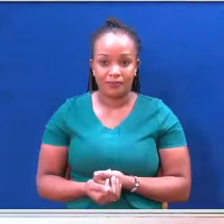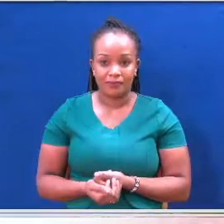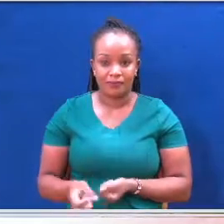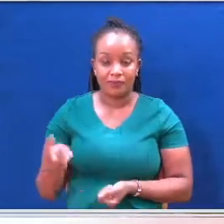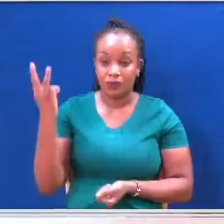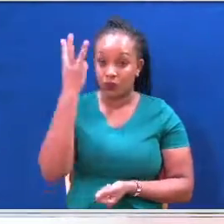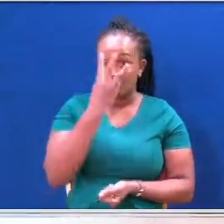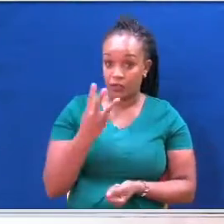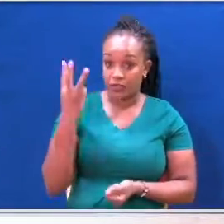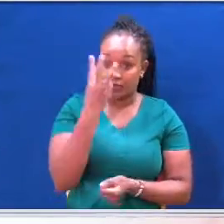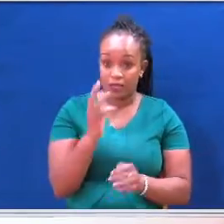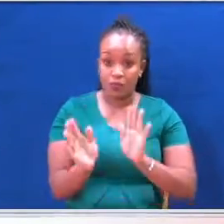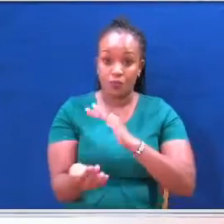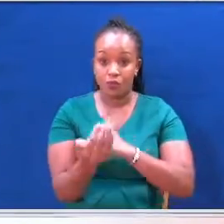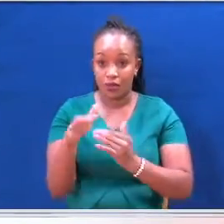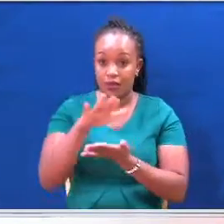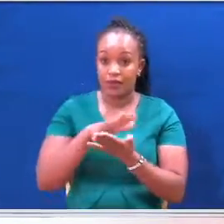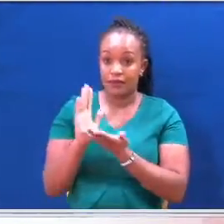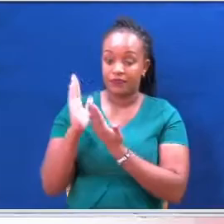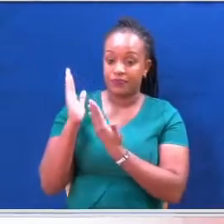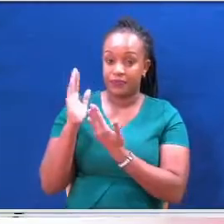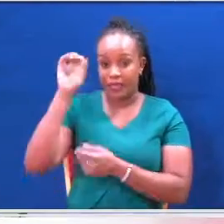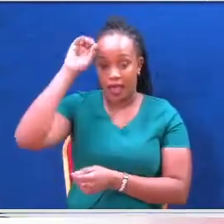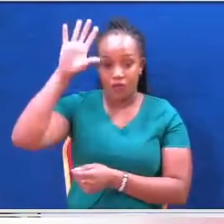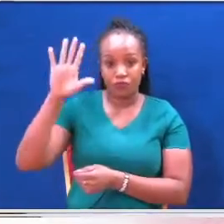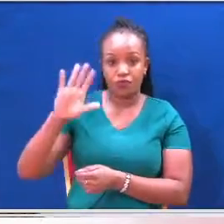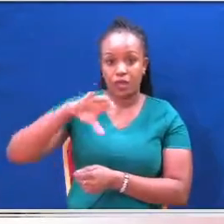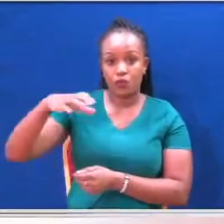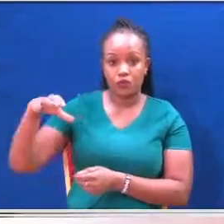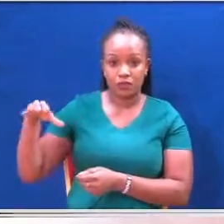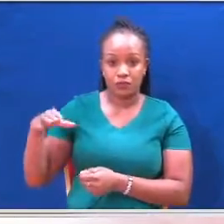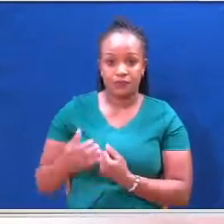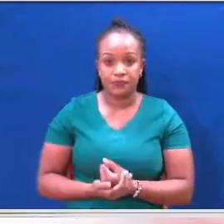Wednesday morning at this venue in Kiambu County,